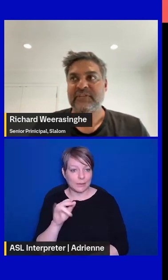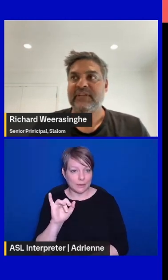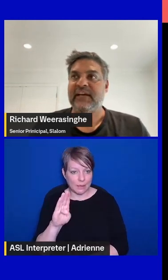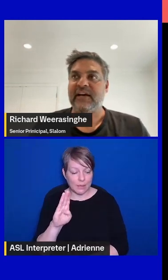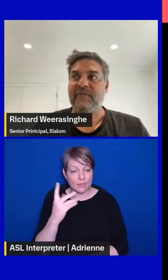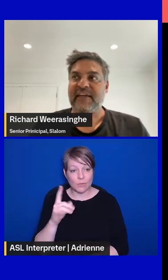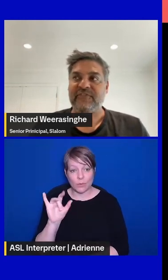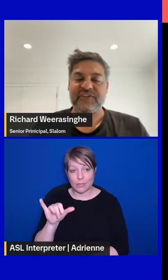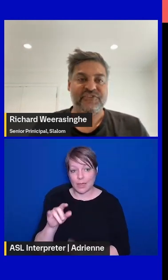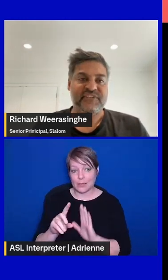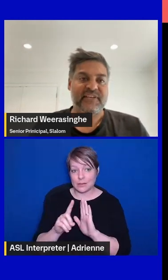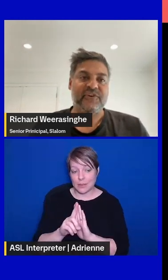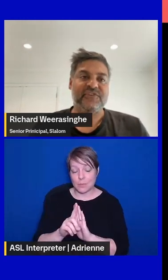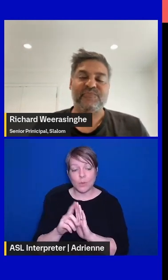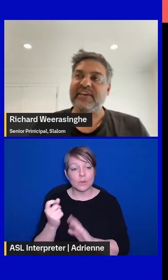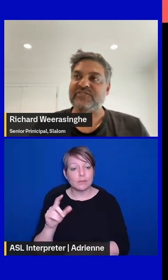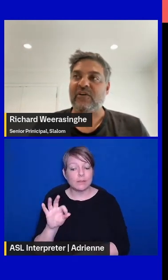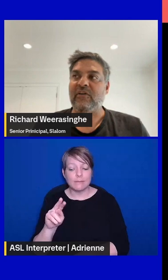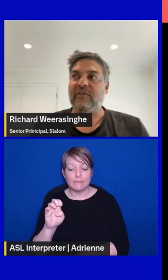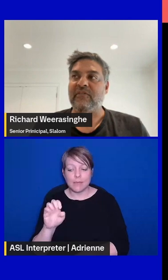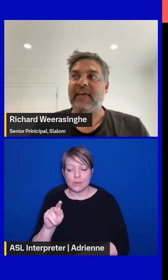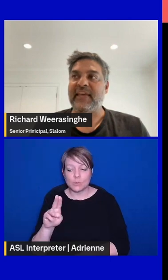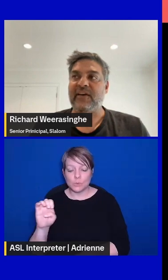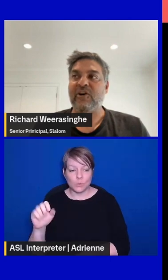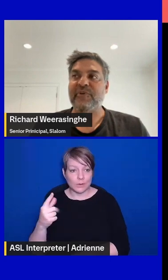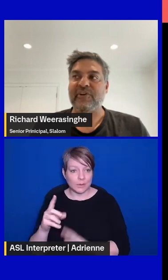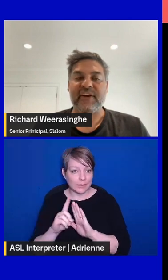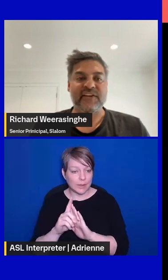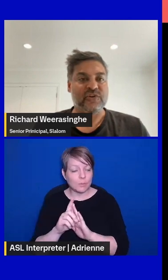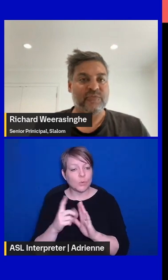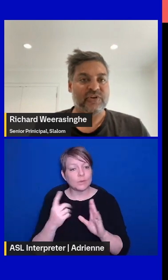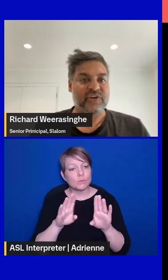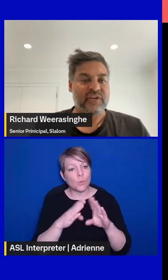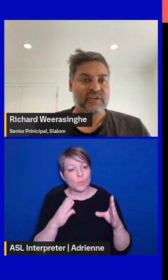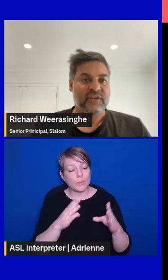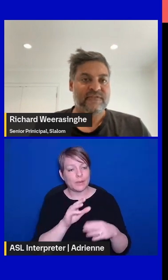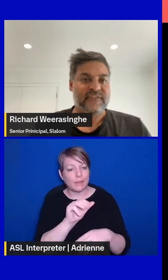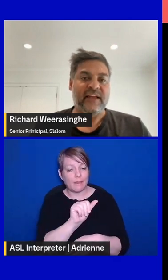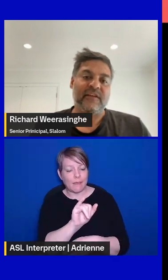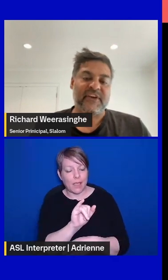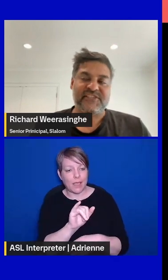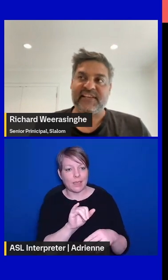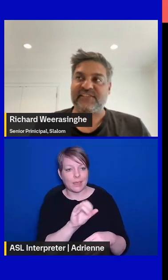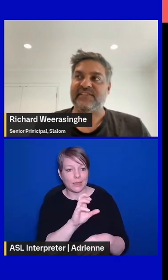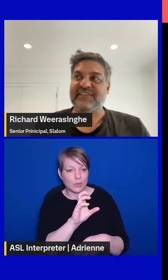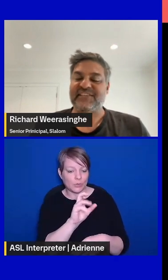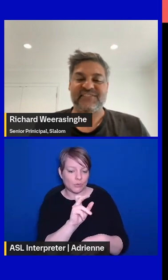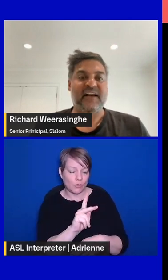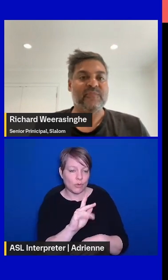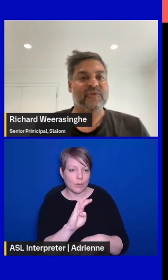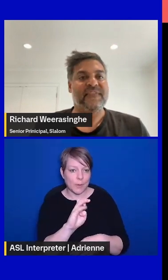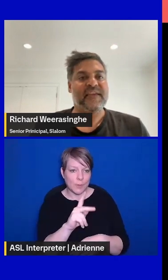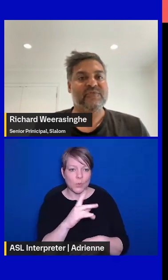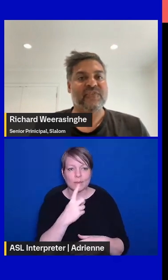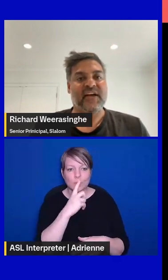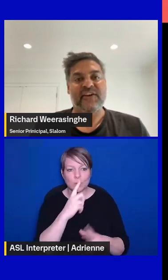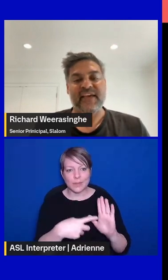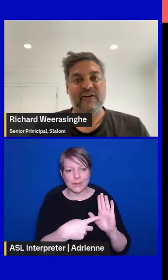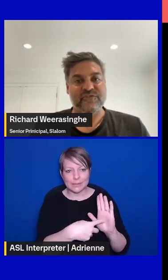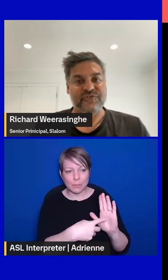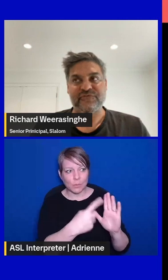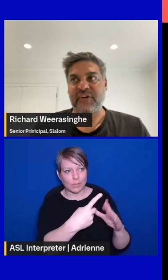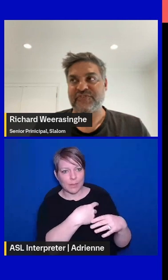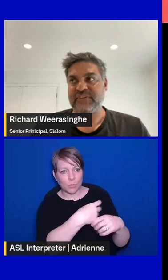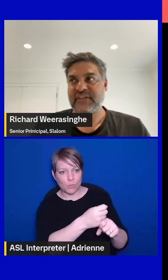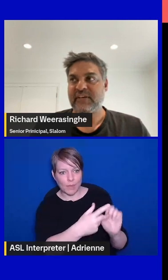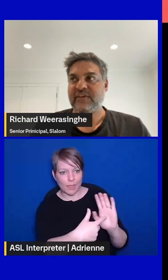demo. That fine-tuning demo is based on a OpenAI cookbook that basically it's an example that they provide on